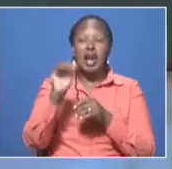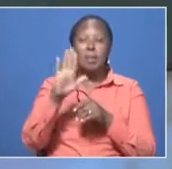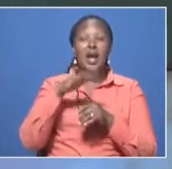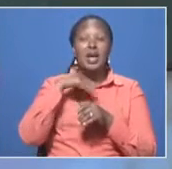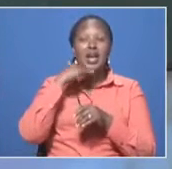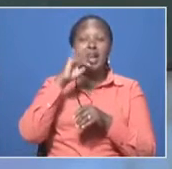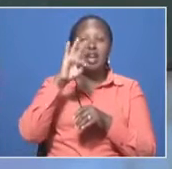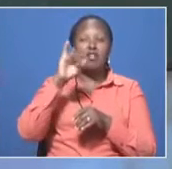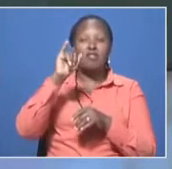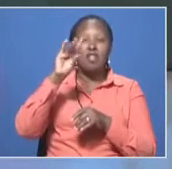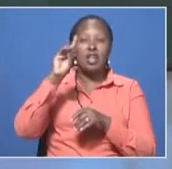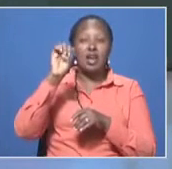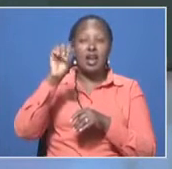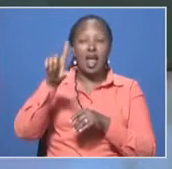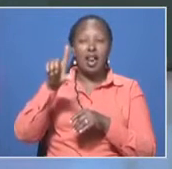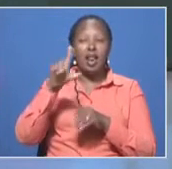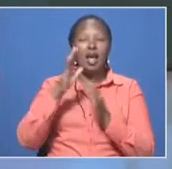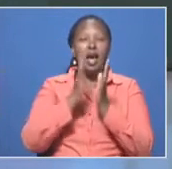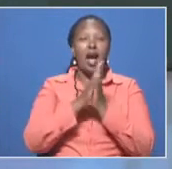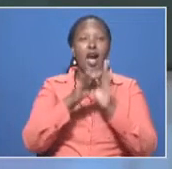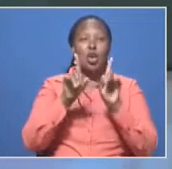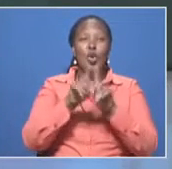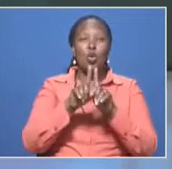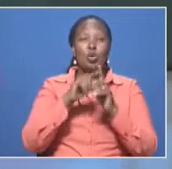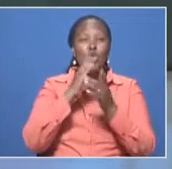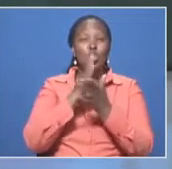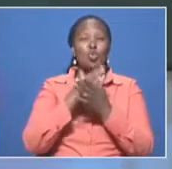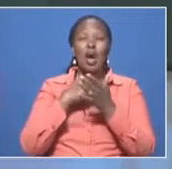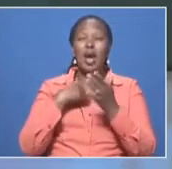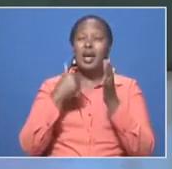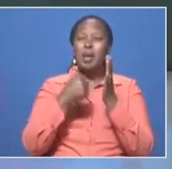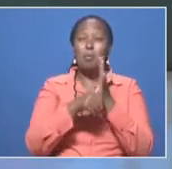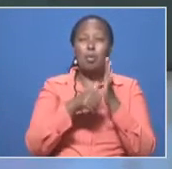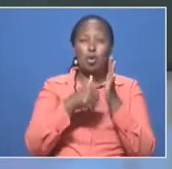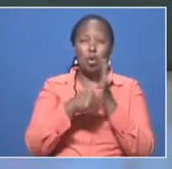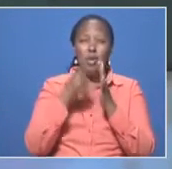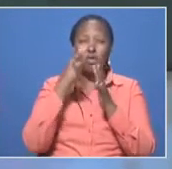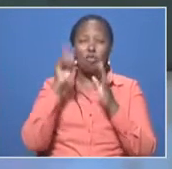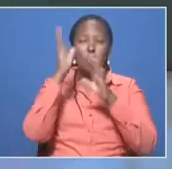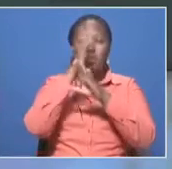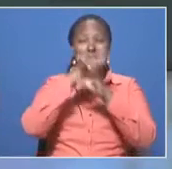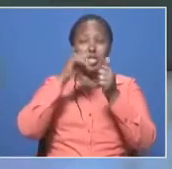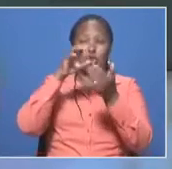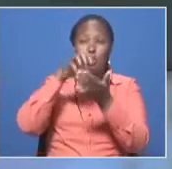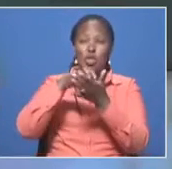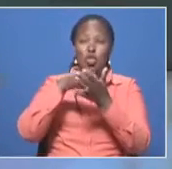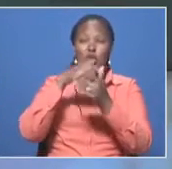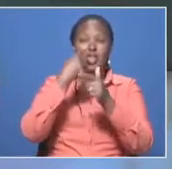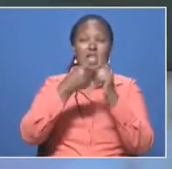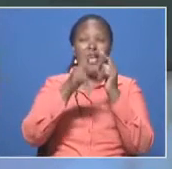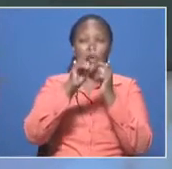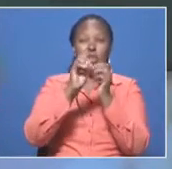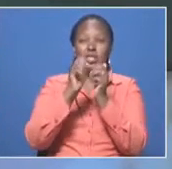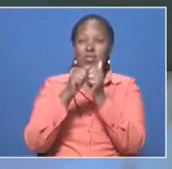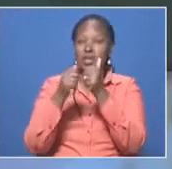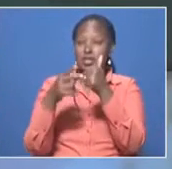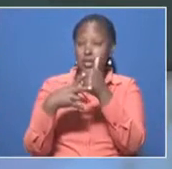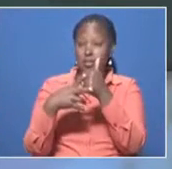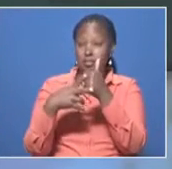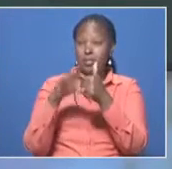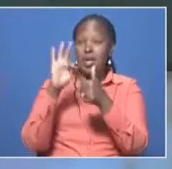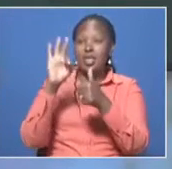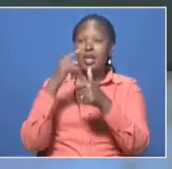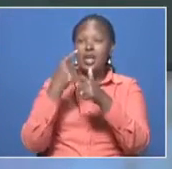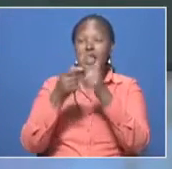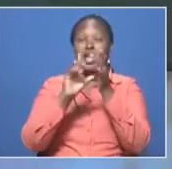was, on the other hand, engaged in a bruising battle royale for the presidency in 2017. 3 years